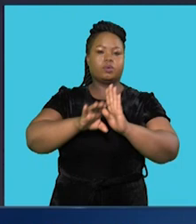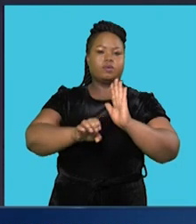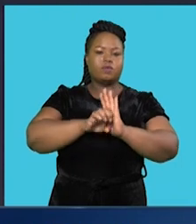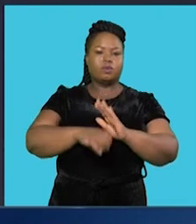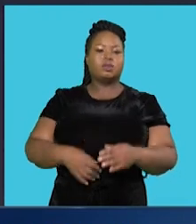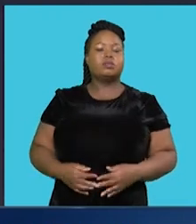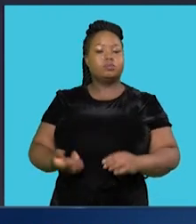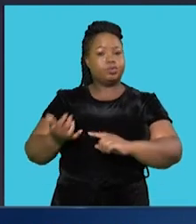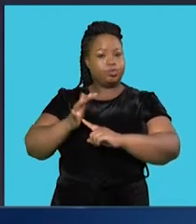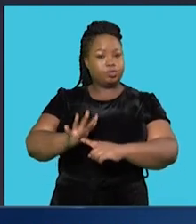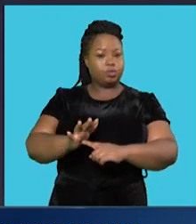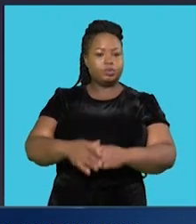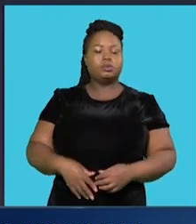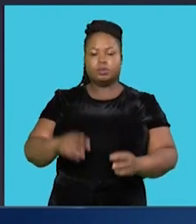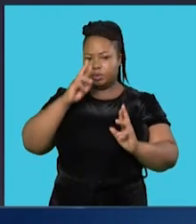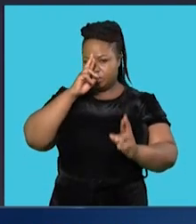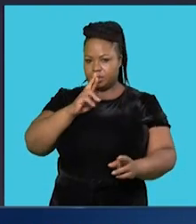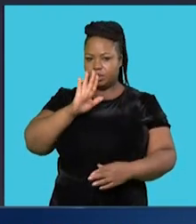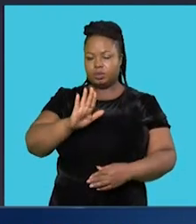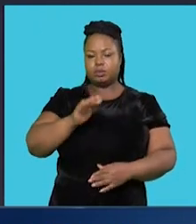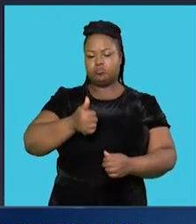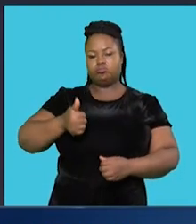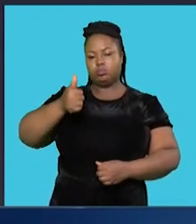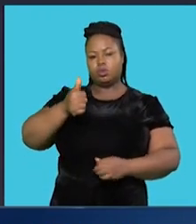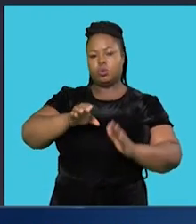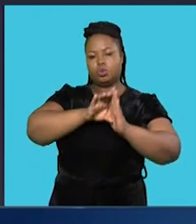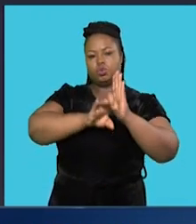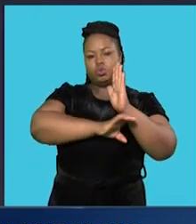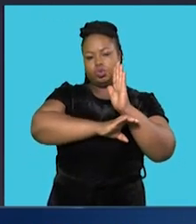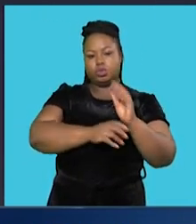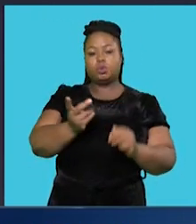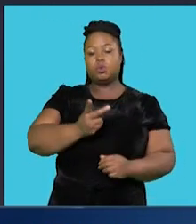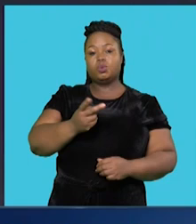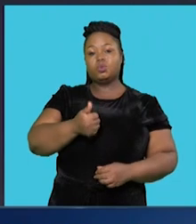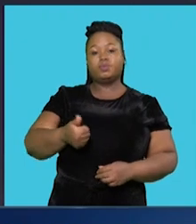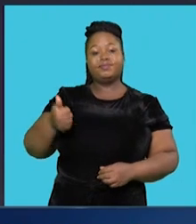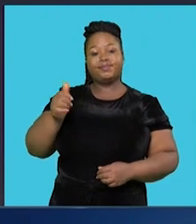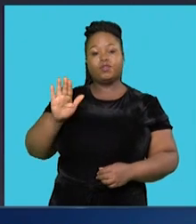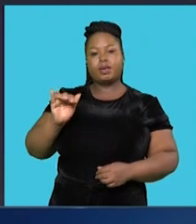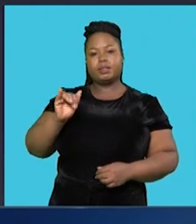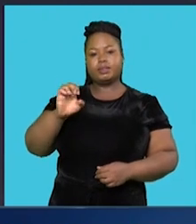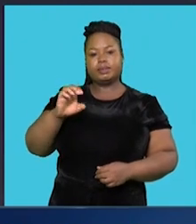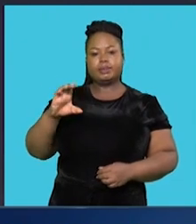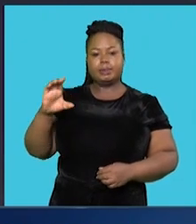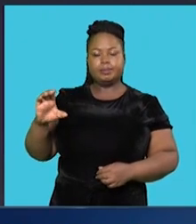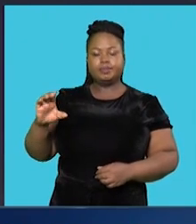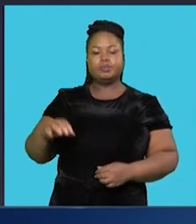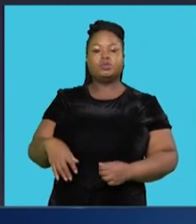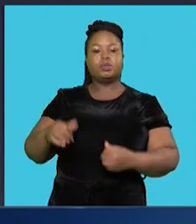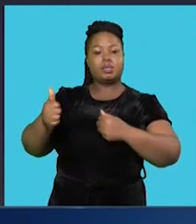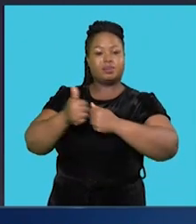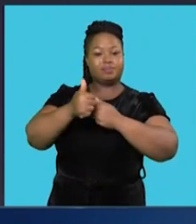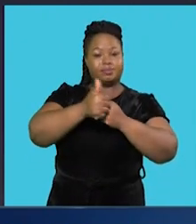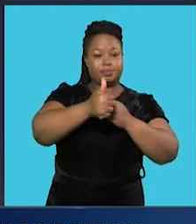demonstrates respect for the rule of law and the authority of the electoral stakeholders